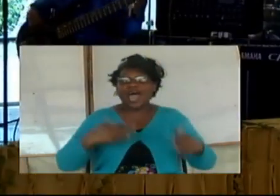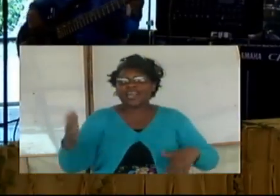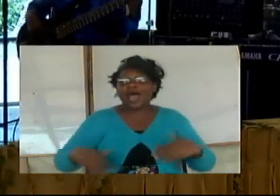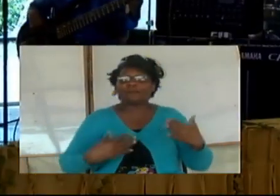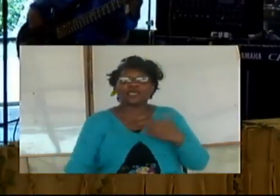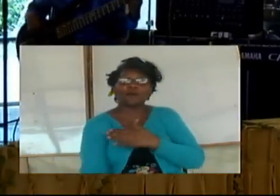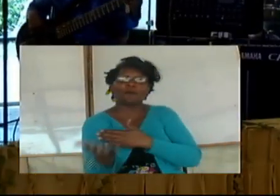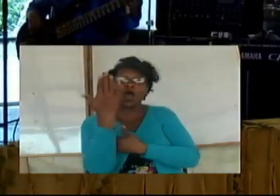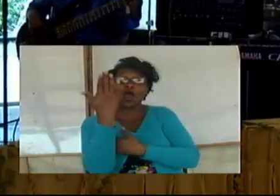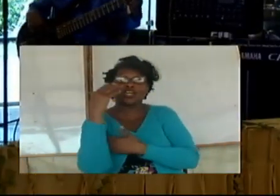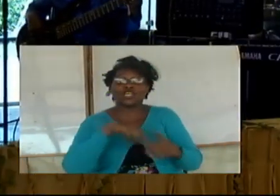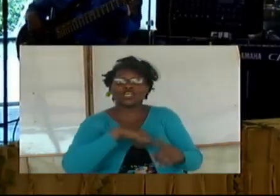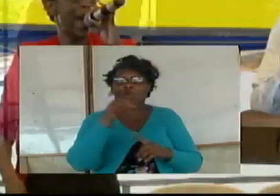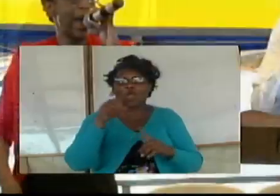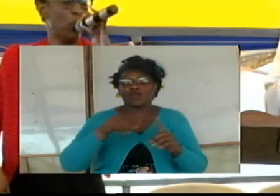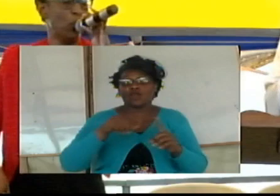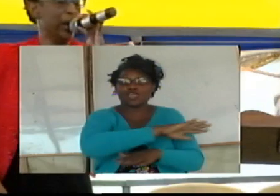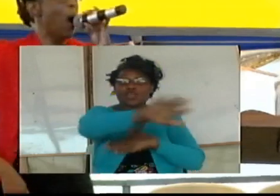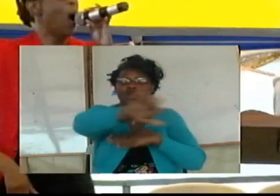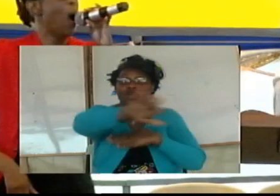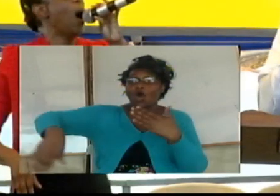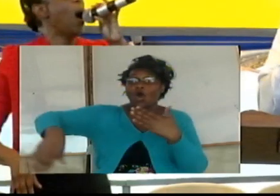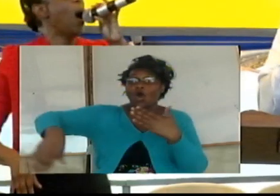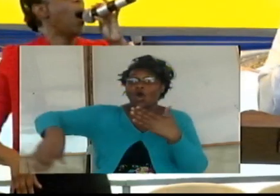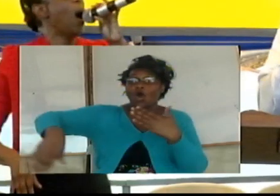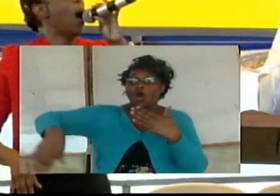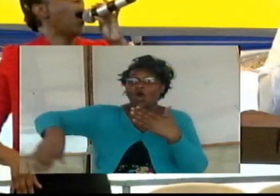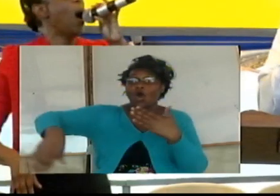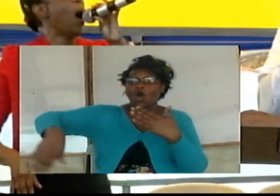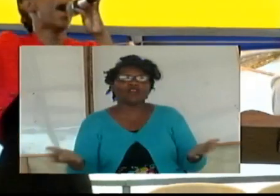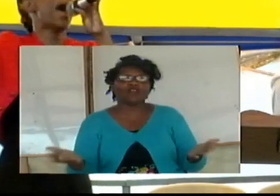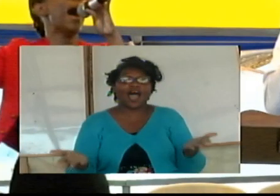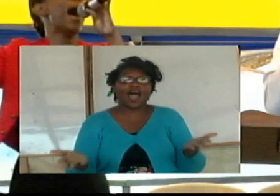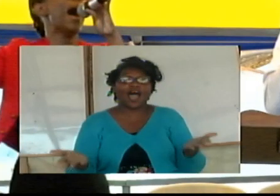morning. When we all